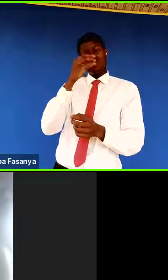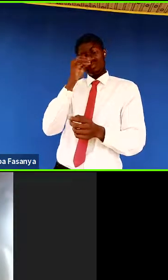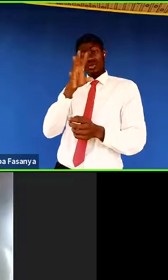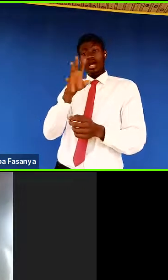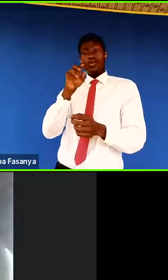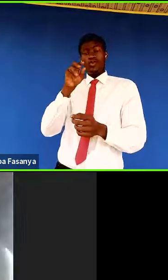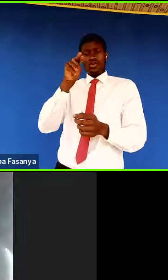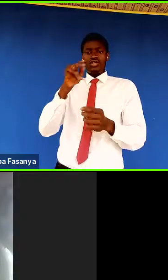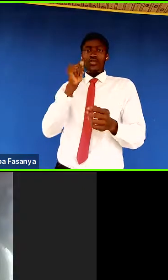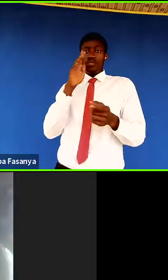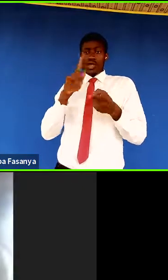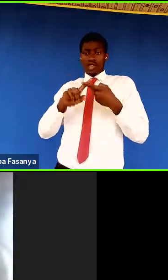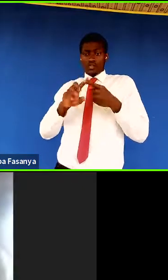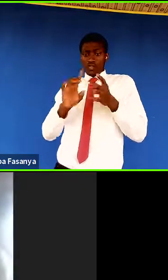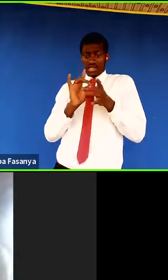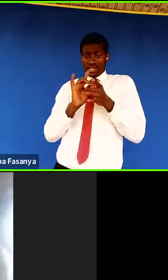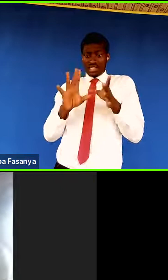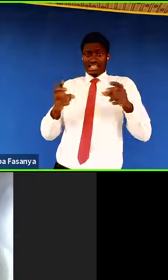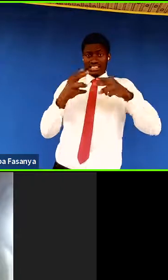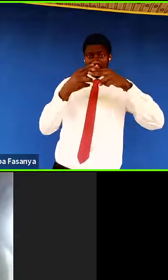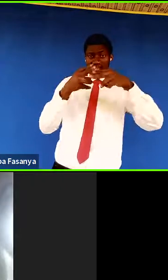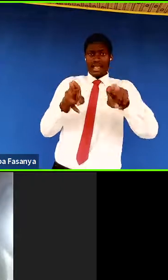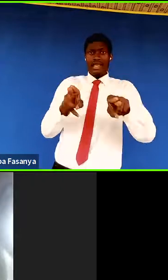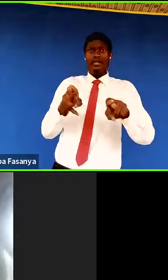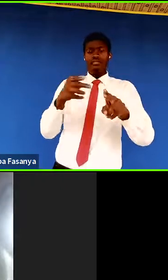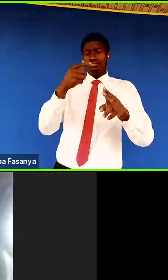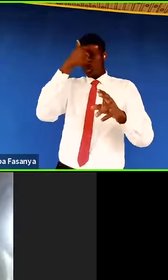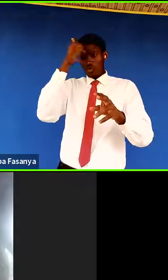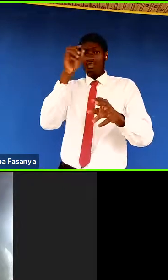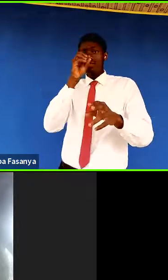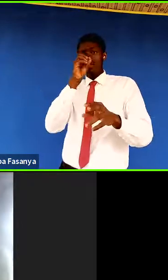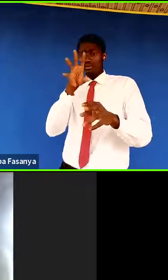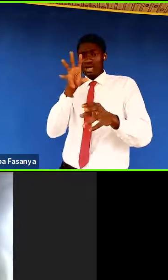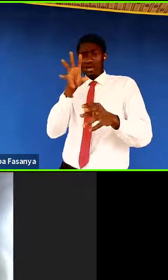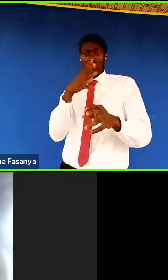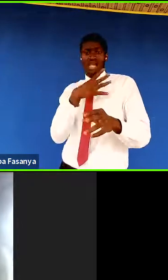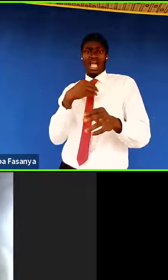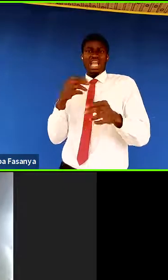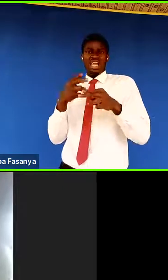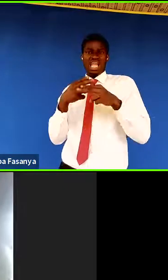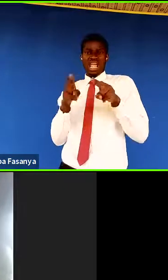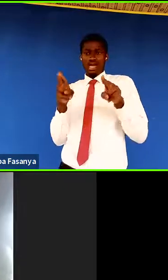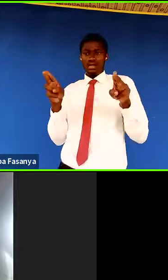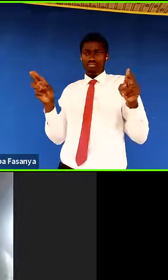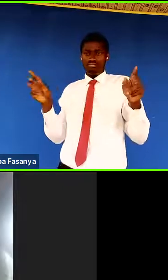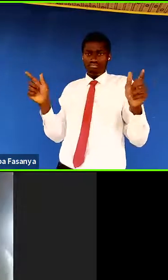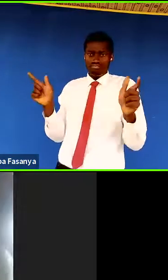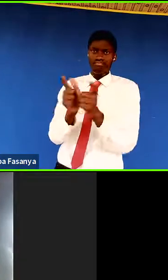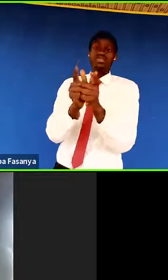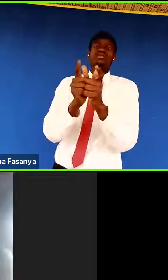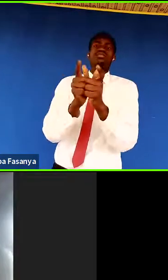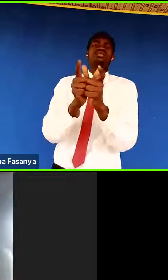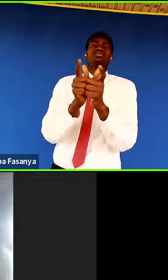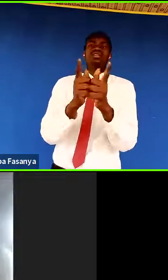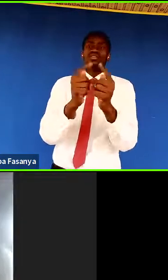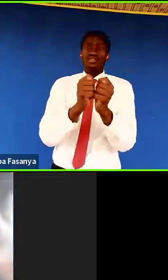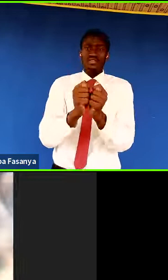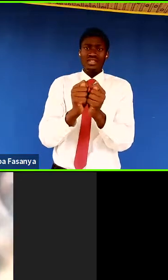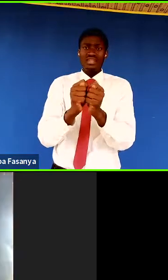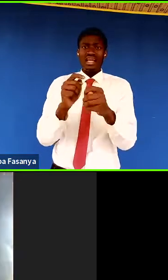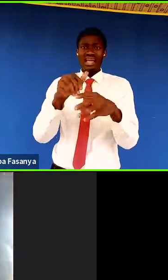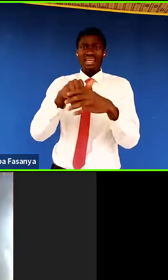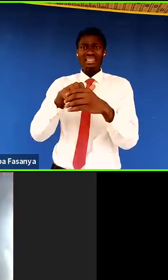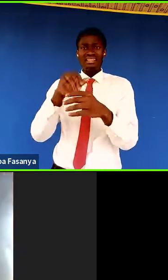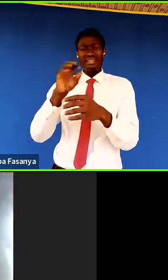need because the sperm and the egg meet in the fallopian tube, you need the fallopian tube to be open. And because the